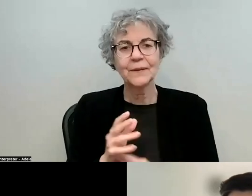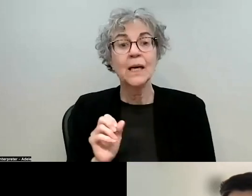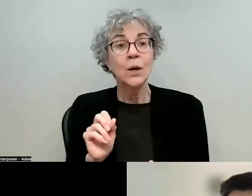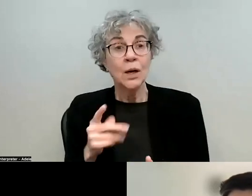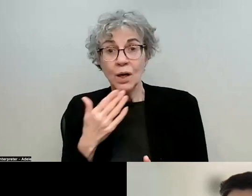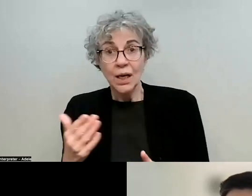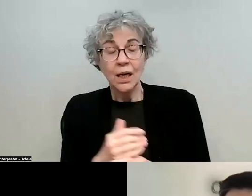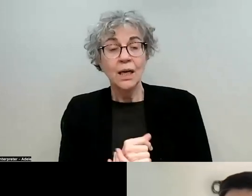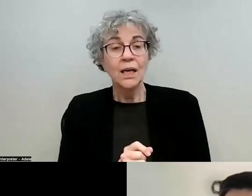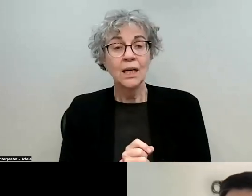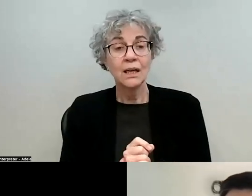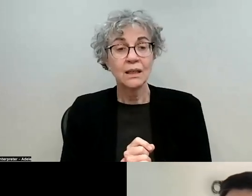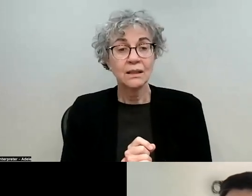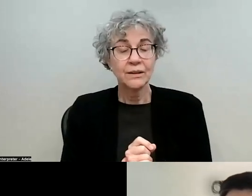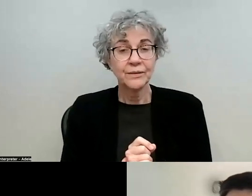So